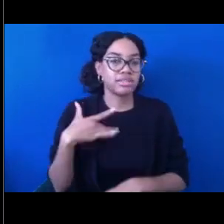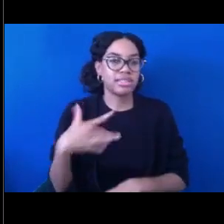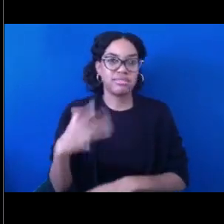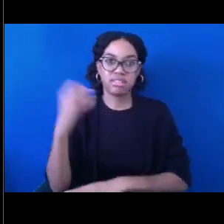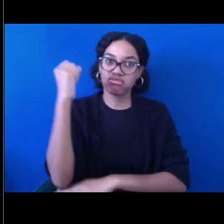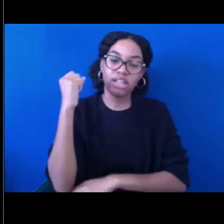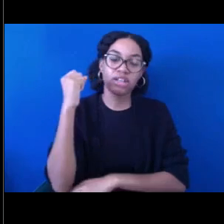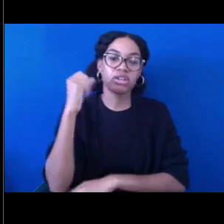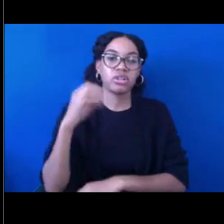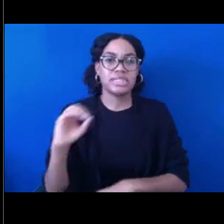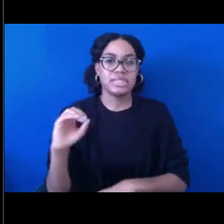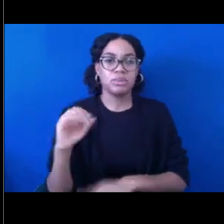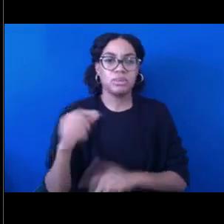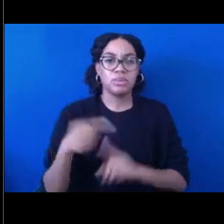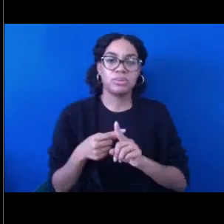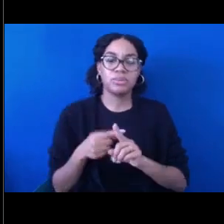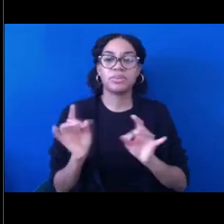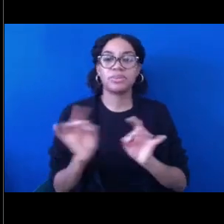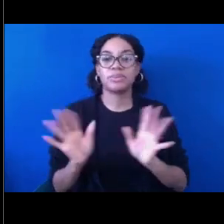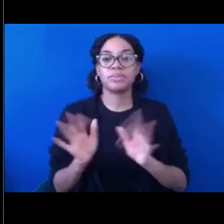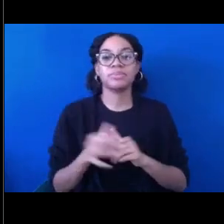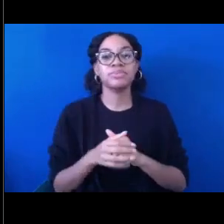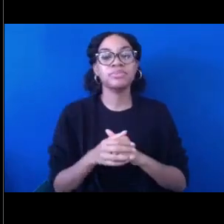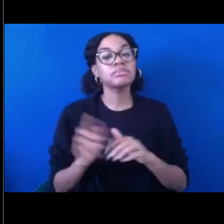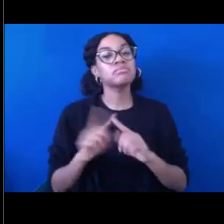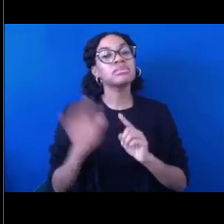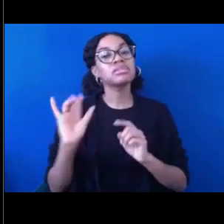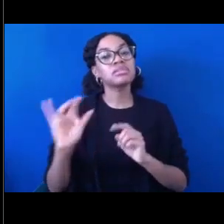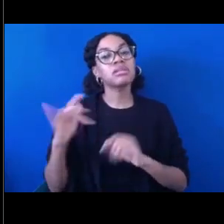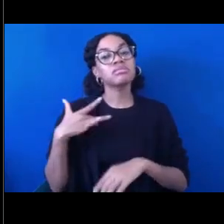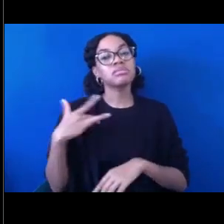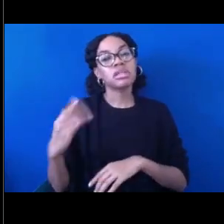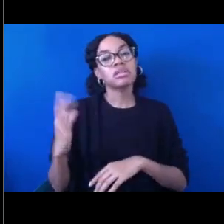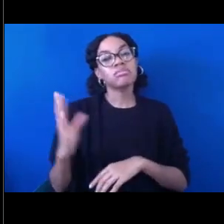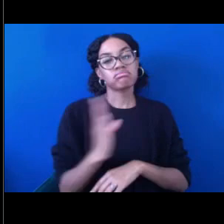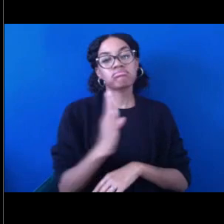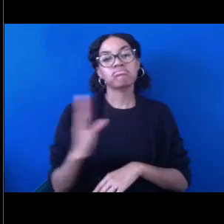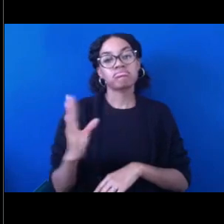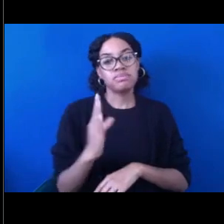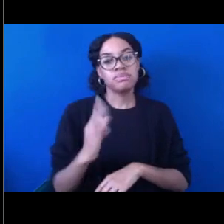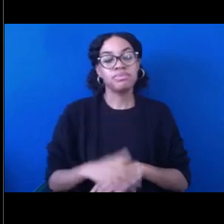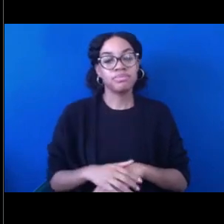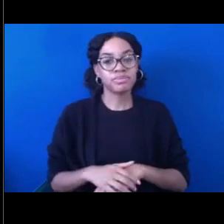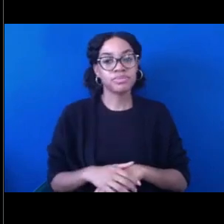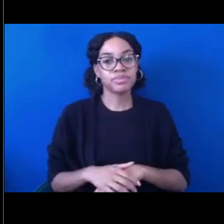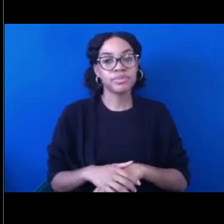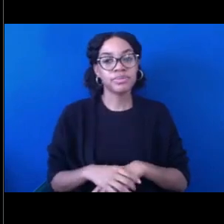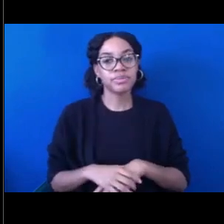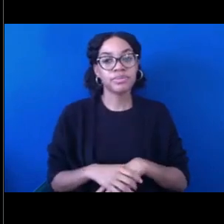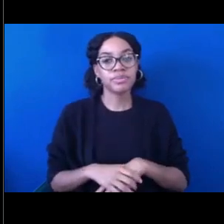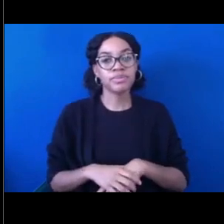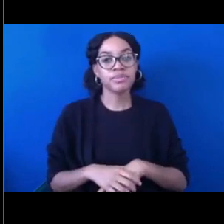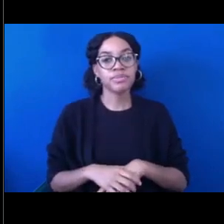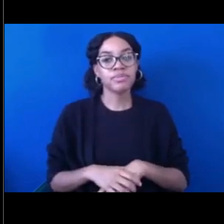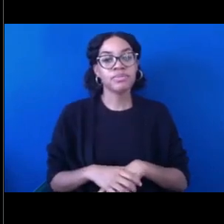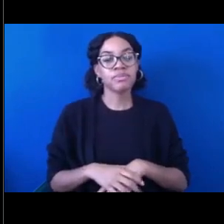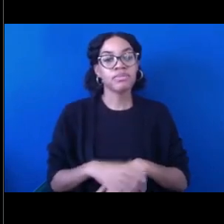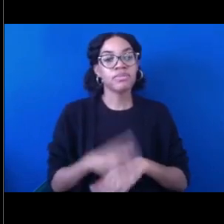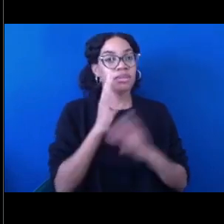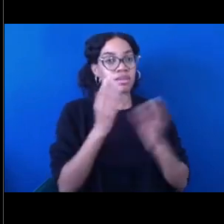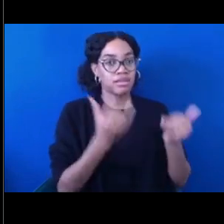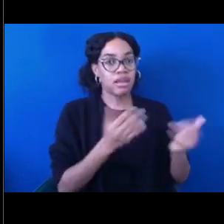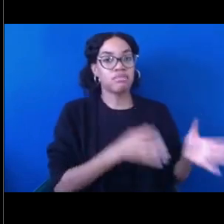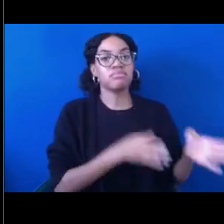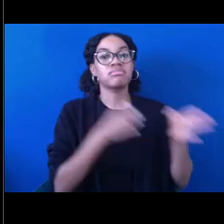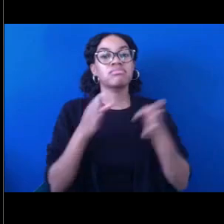will. So that's kind of an idea of where we are temperature-wise. We'll go to the other side of the equation and look at the precipitation. Most